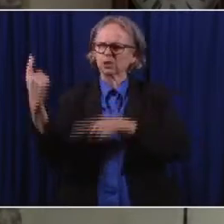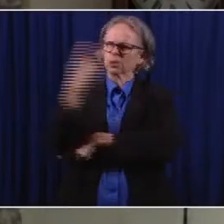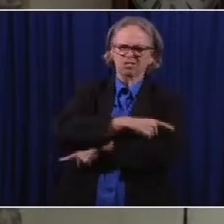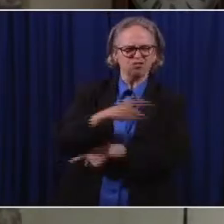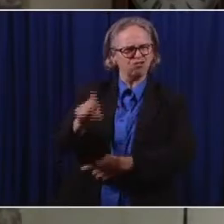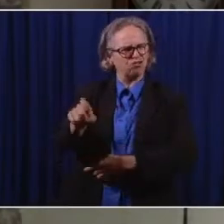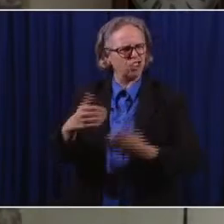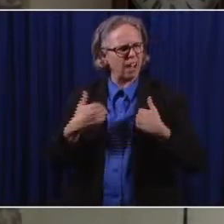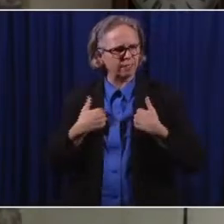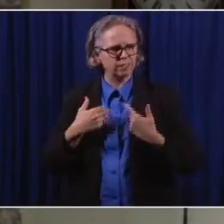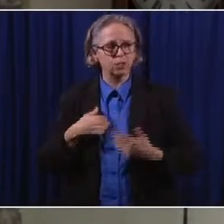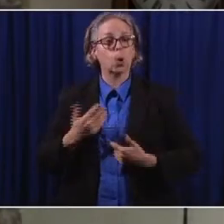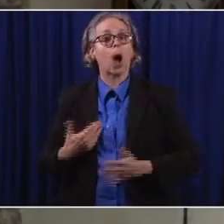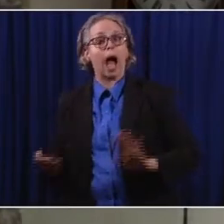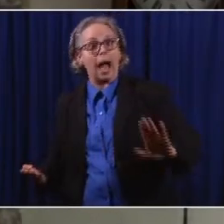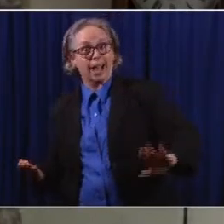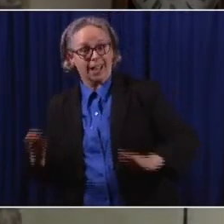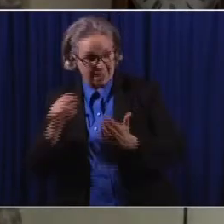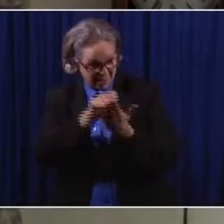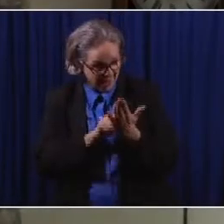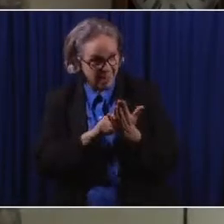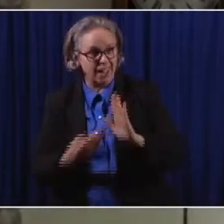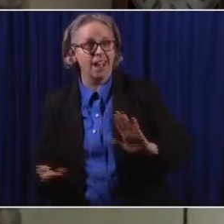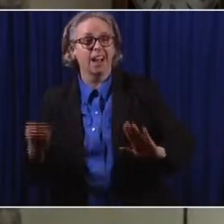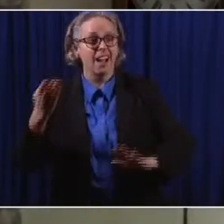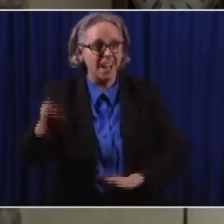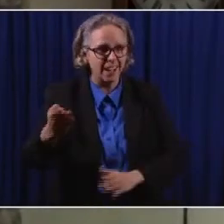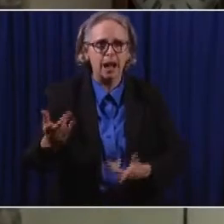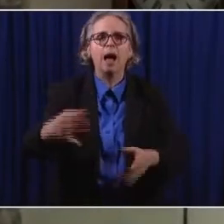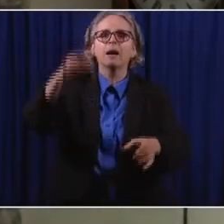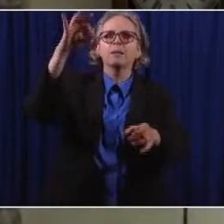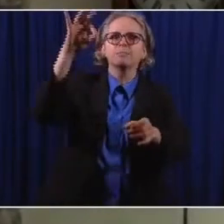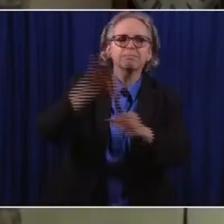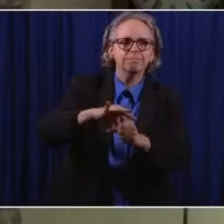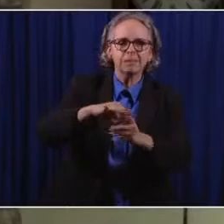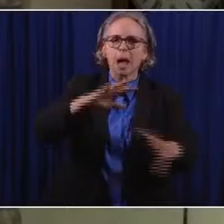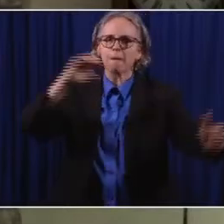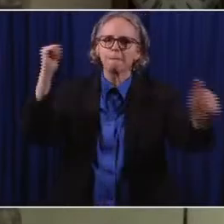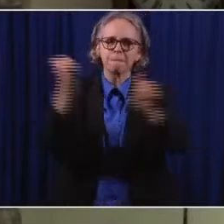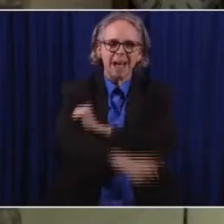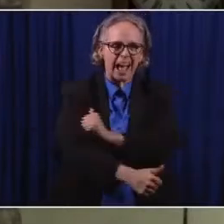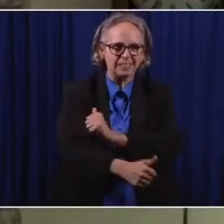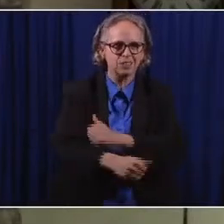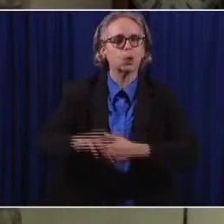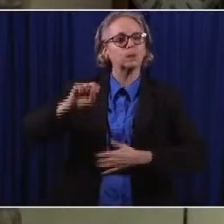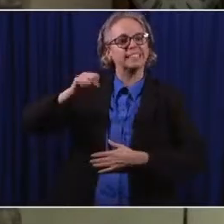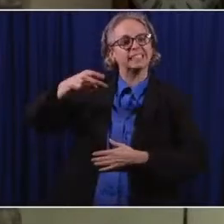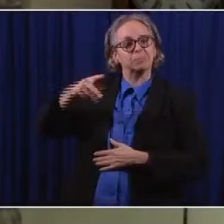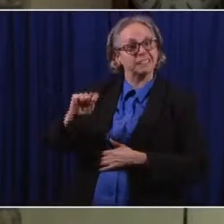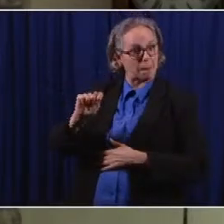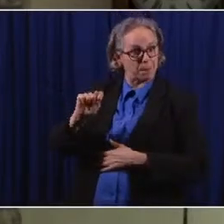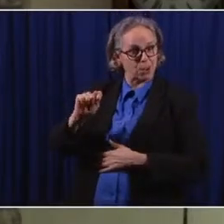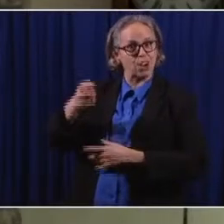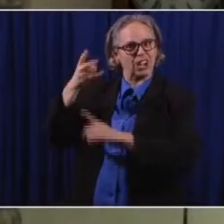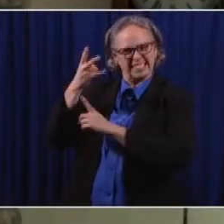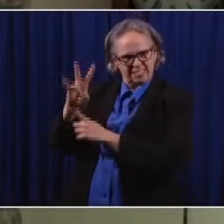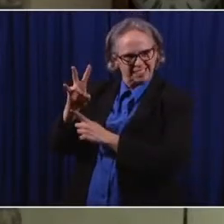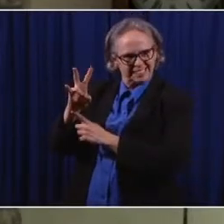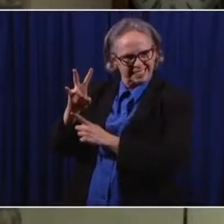West Virginia was able to get this passed and to mark September 7th officially as Constitution